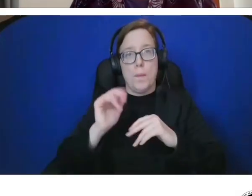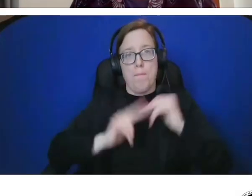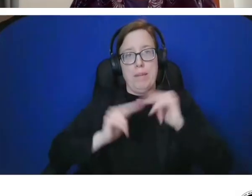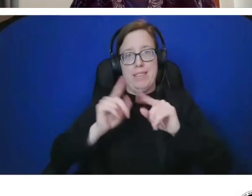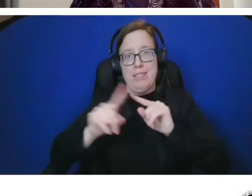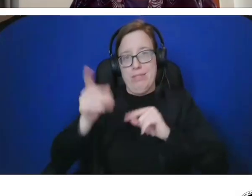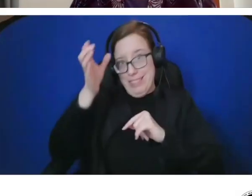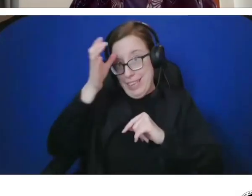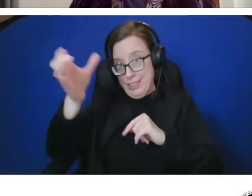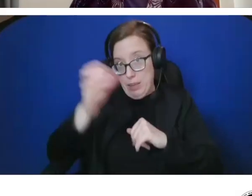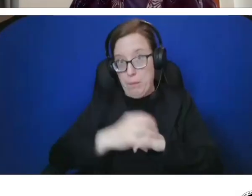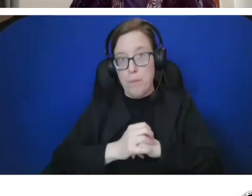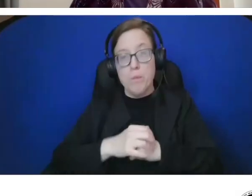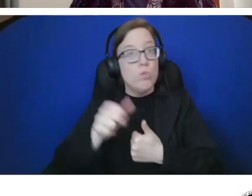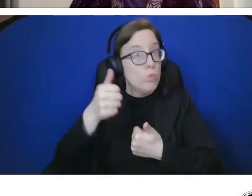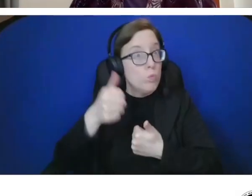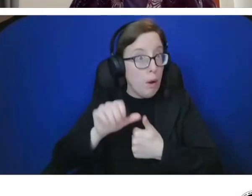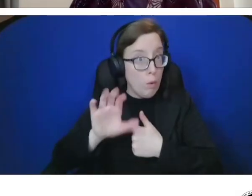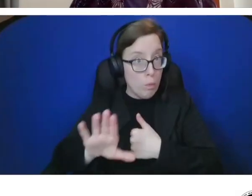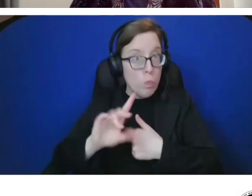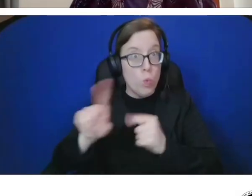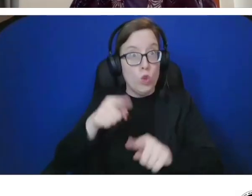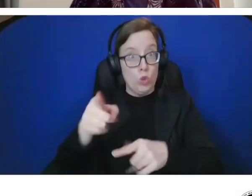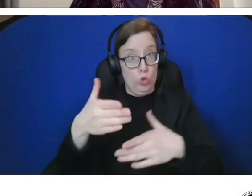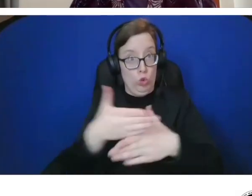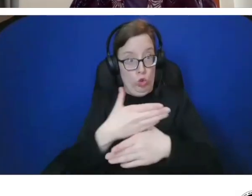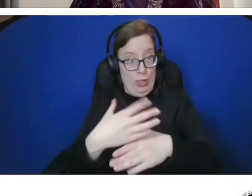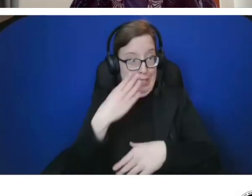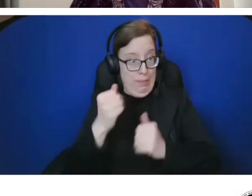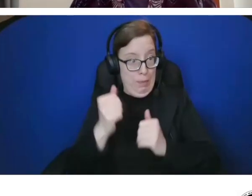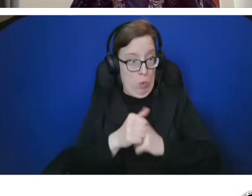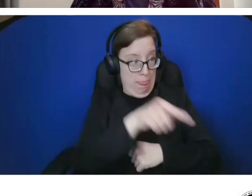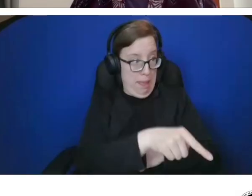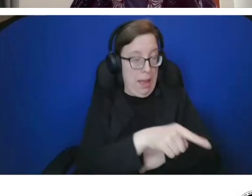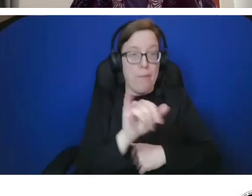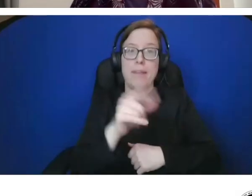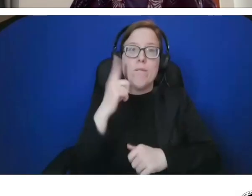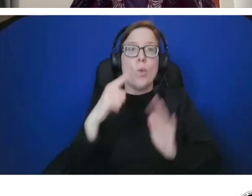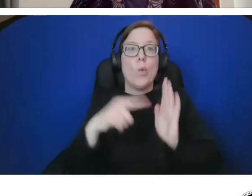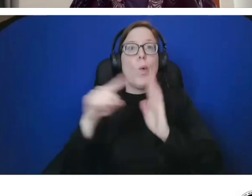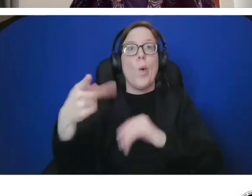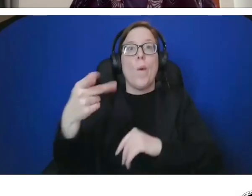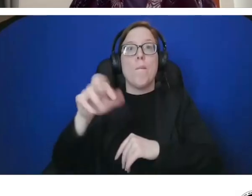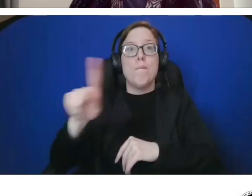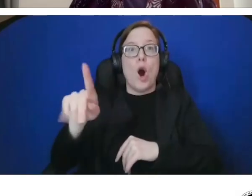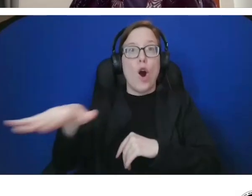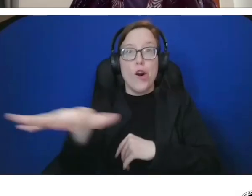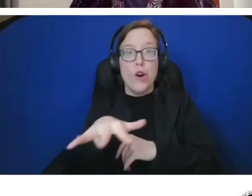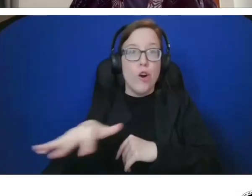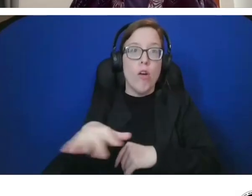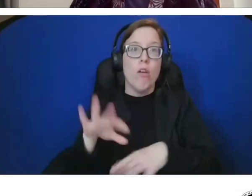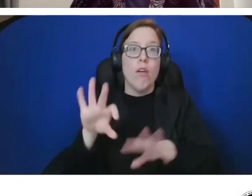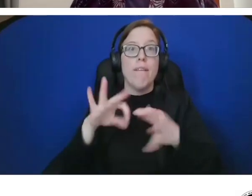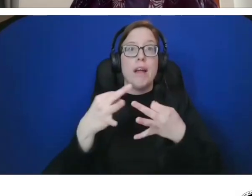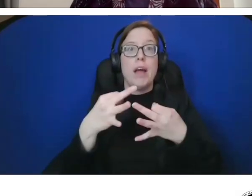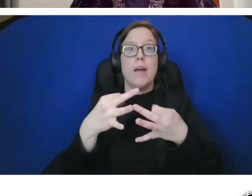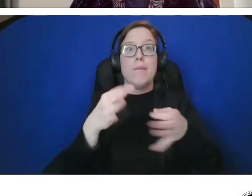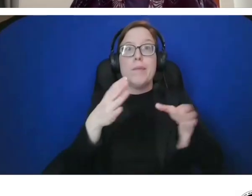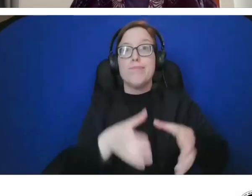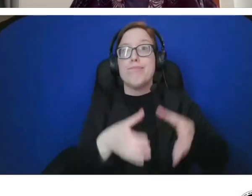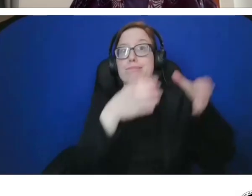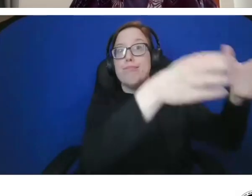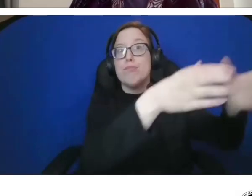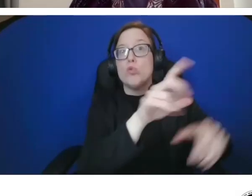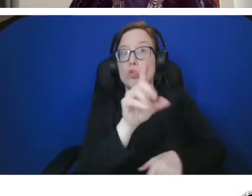build concepts. Remember that when you share an experience with them, like going to the park or the family takes them